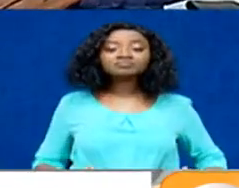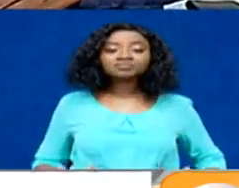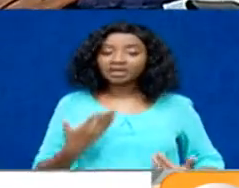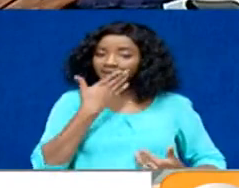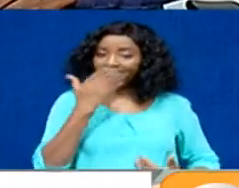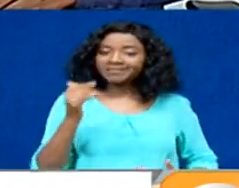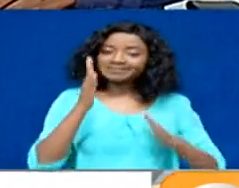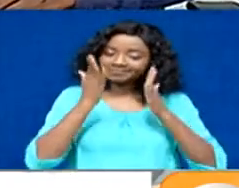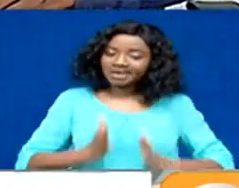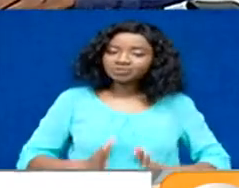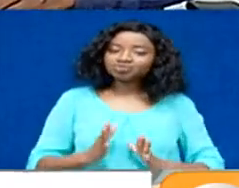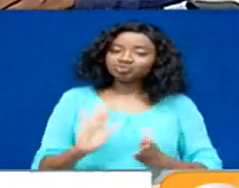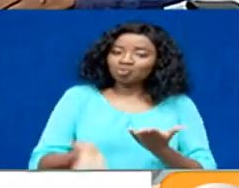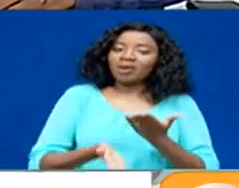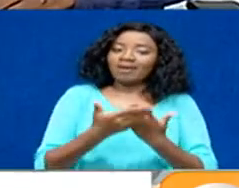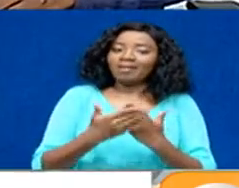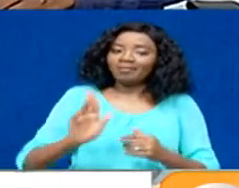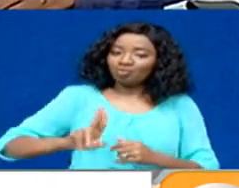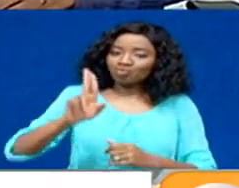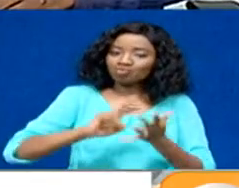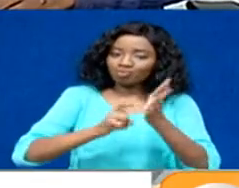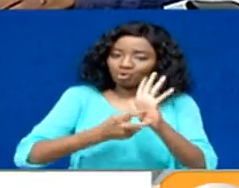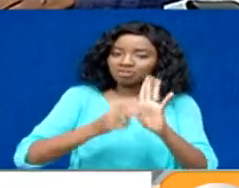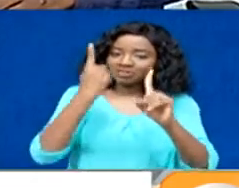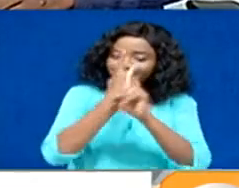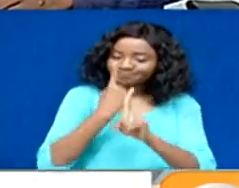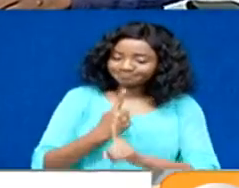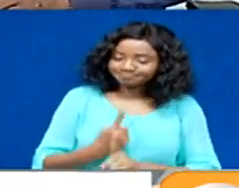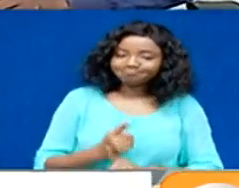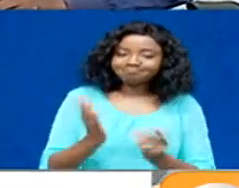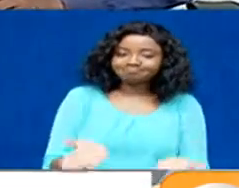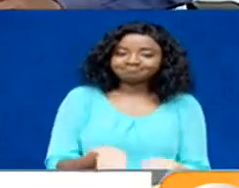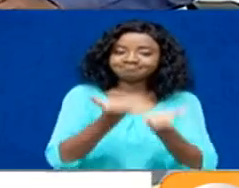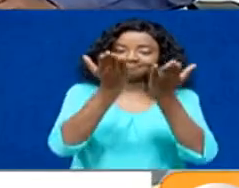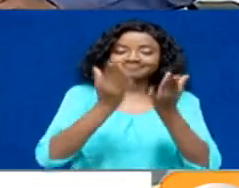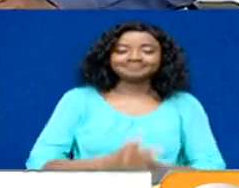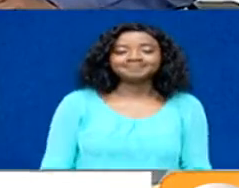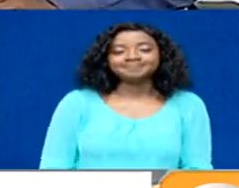over the president, rather from President Kenyatta, to complete government projects.